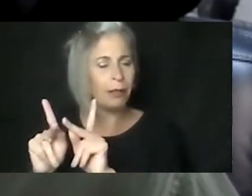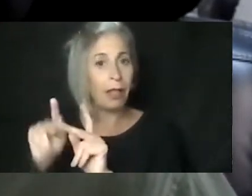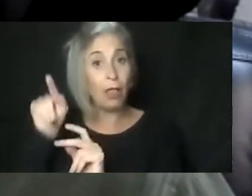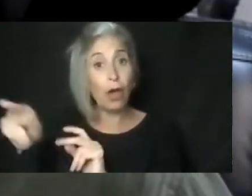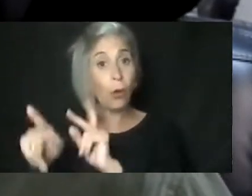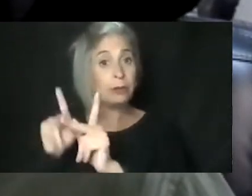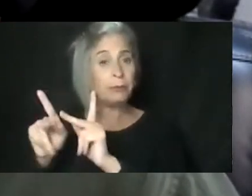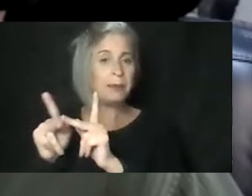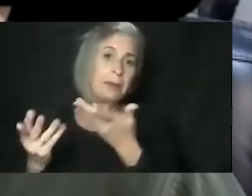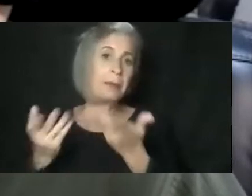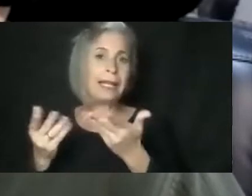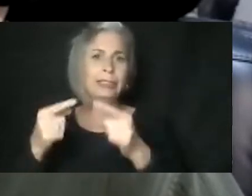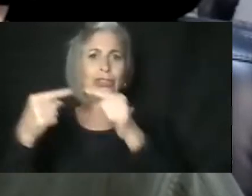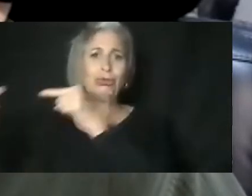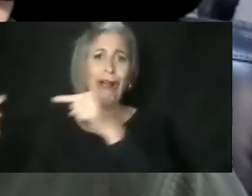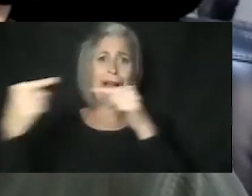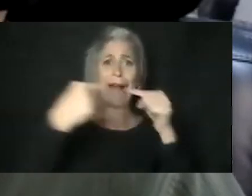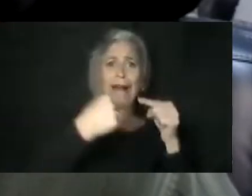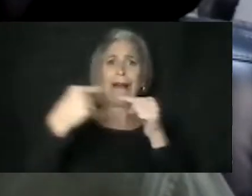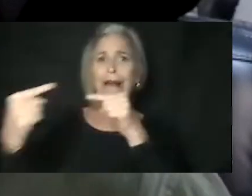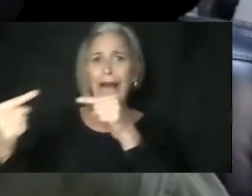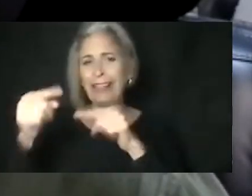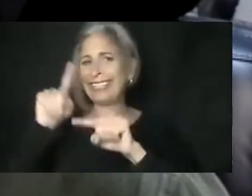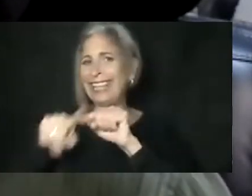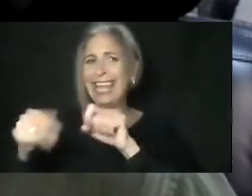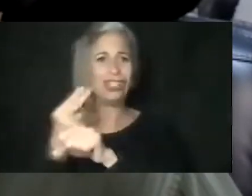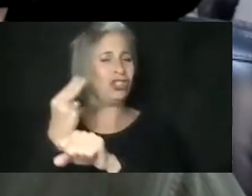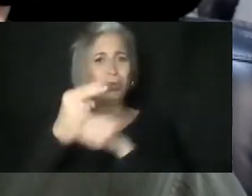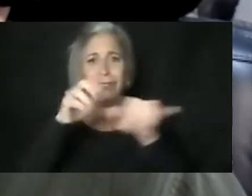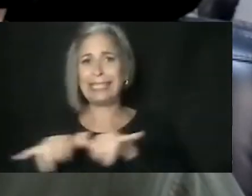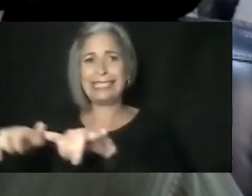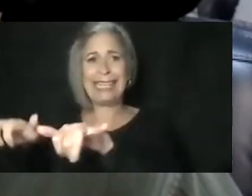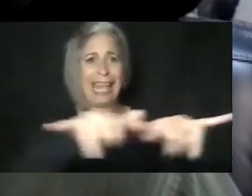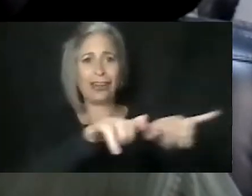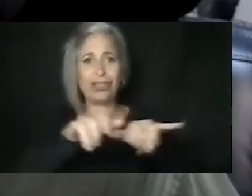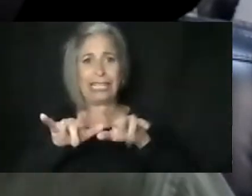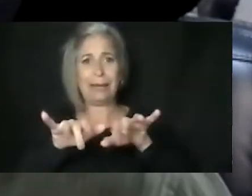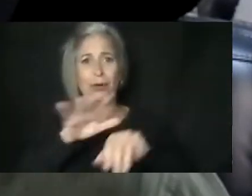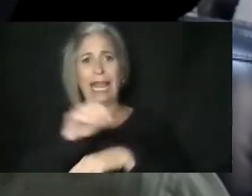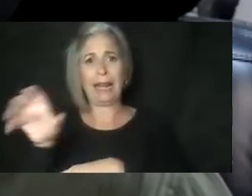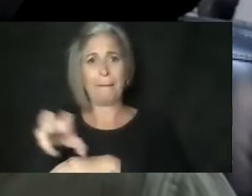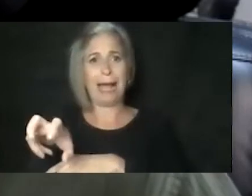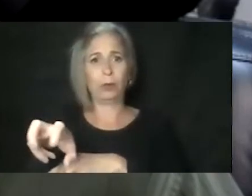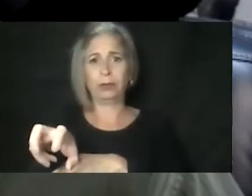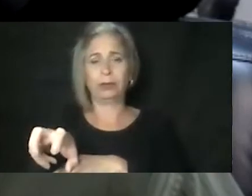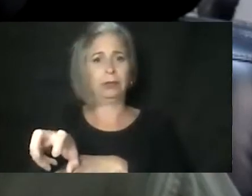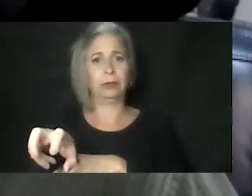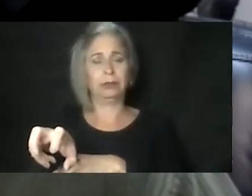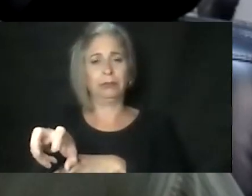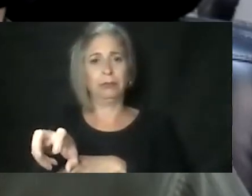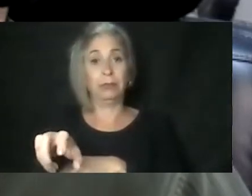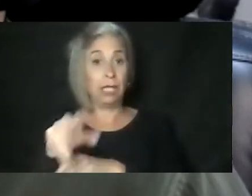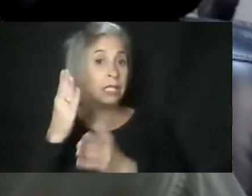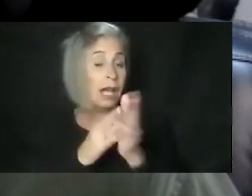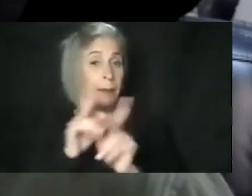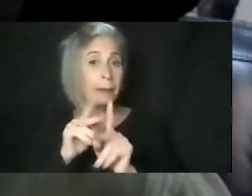or another, really struggle to or can't use the standard kind of keyboard and mouse. And so we have folks who